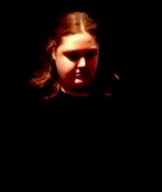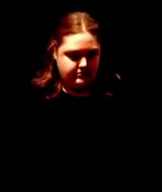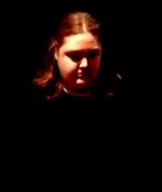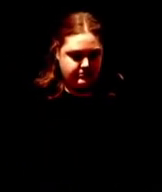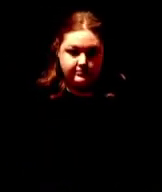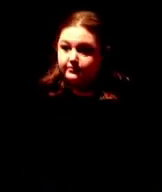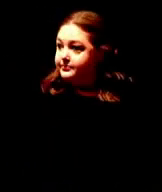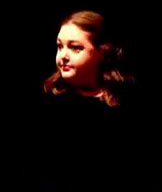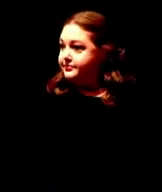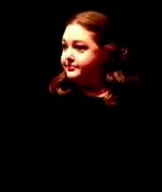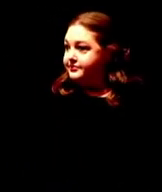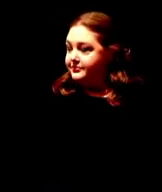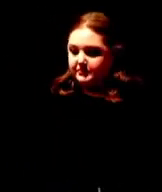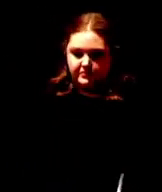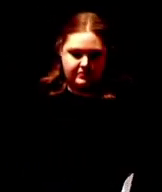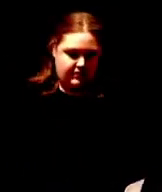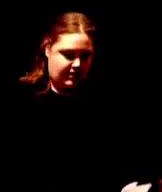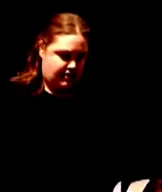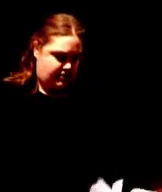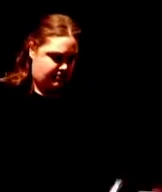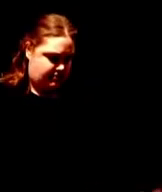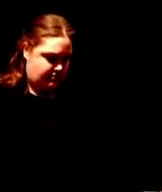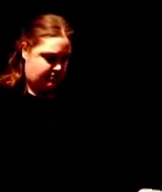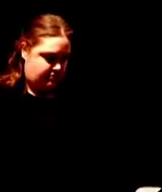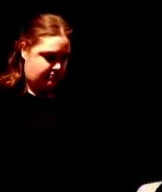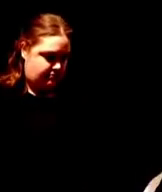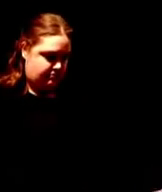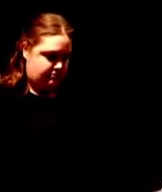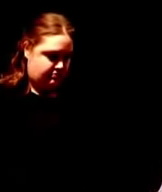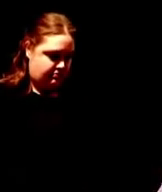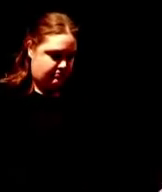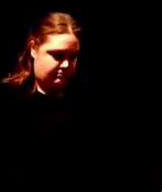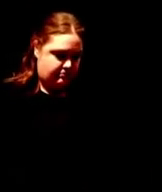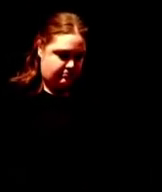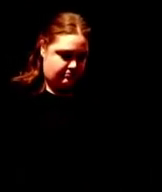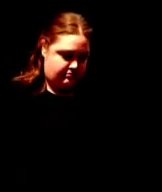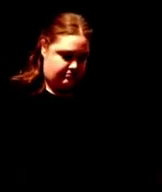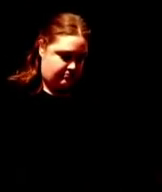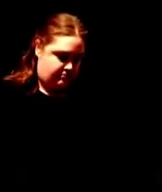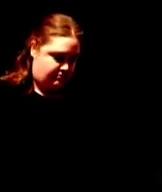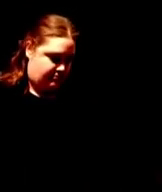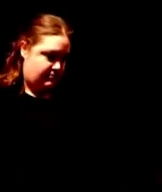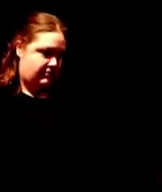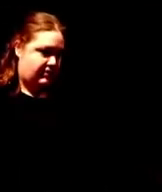Are we ready? Excellent. Okay, let's get ready to turn those tassels.